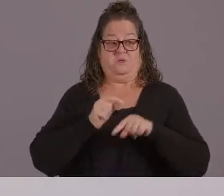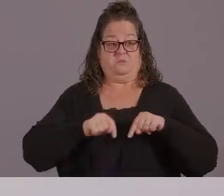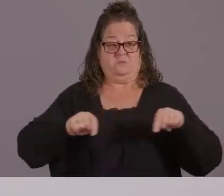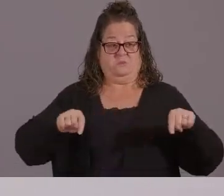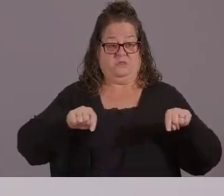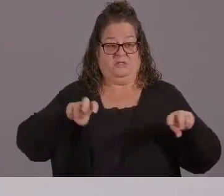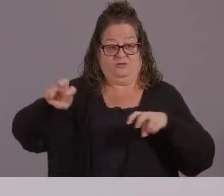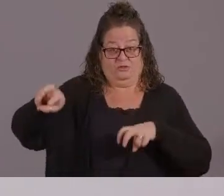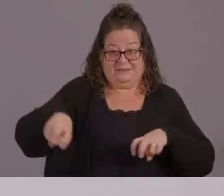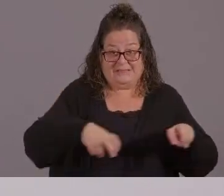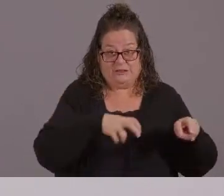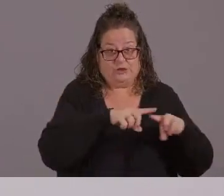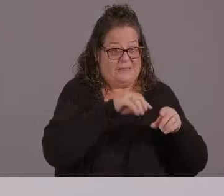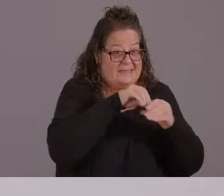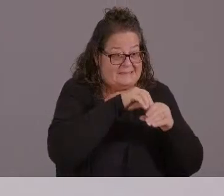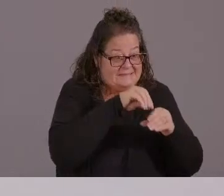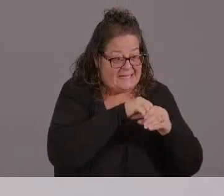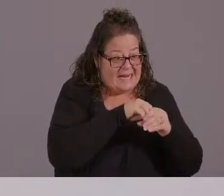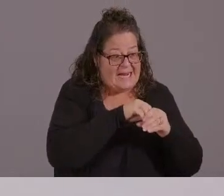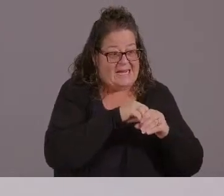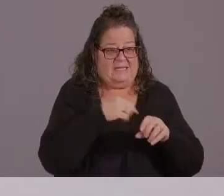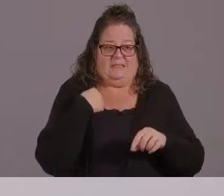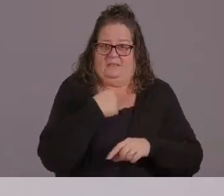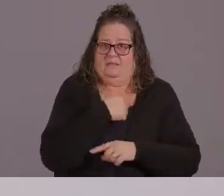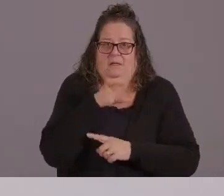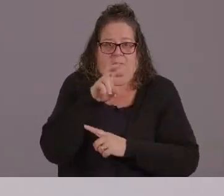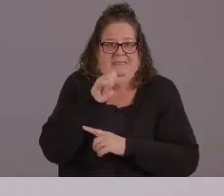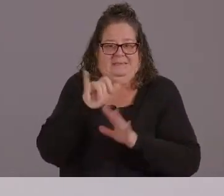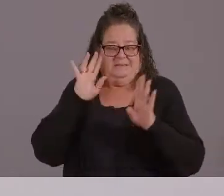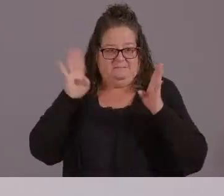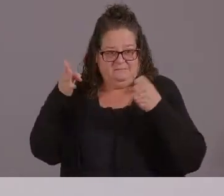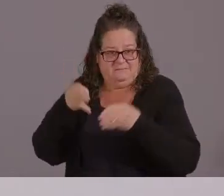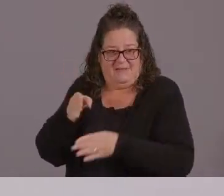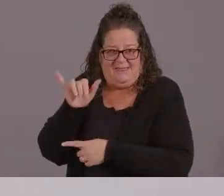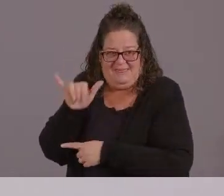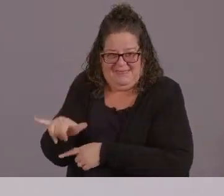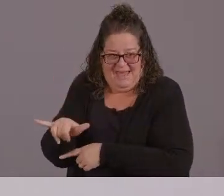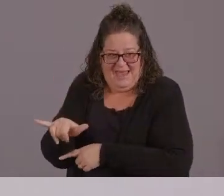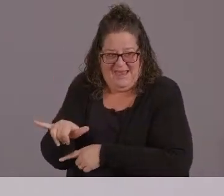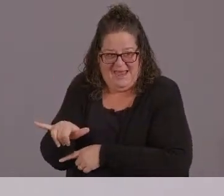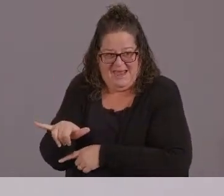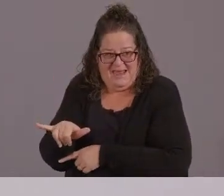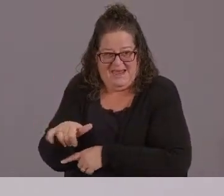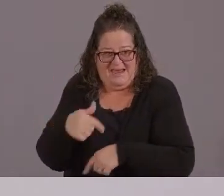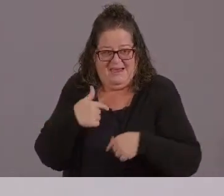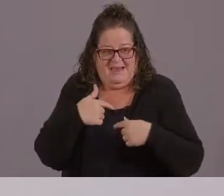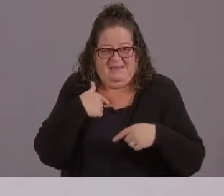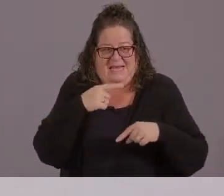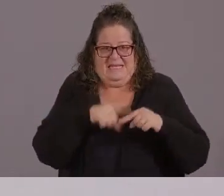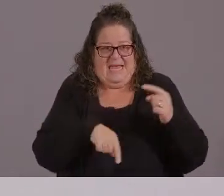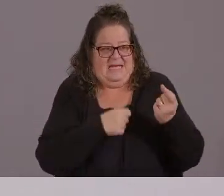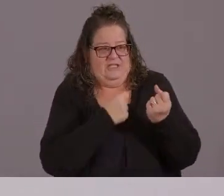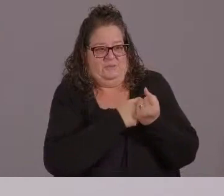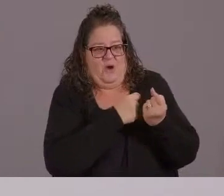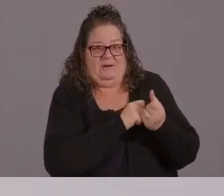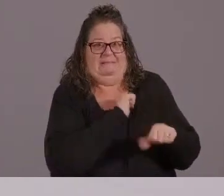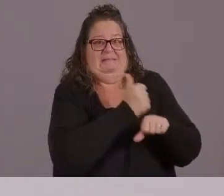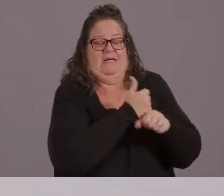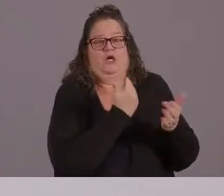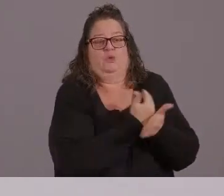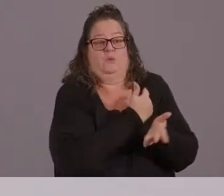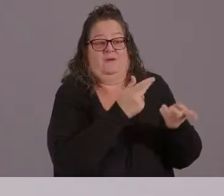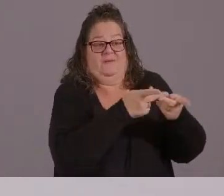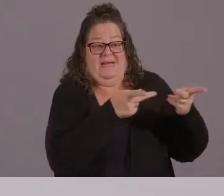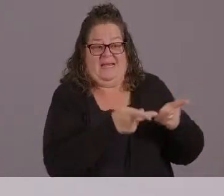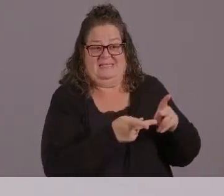side and won't be able to support bringing up a brand new additional site. Each one of these sites takes significant work and